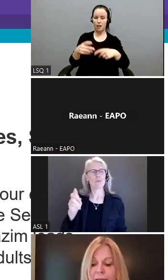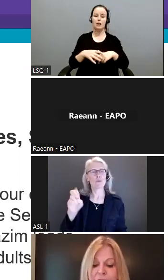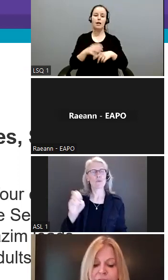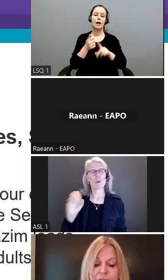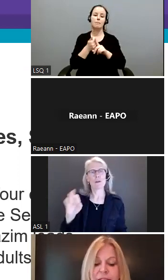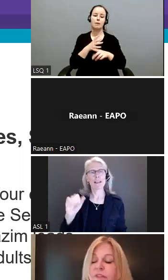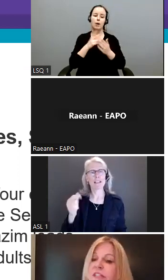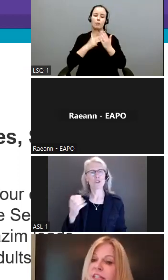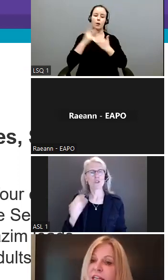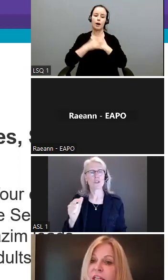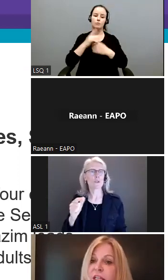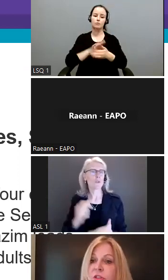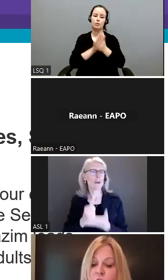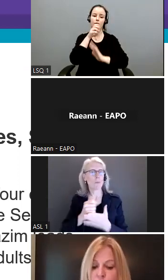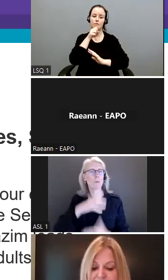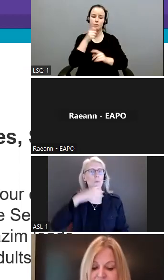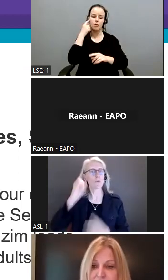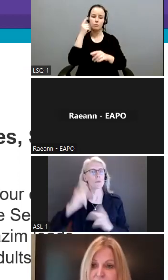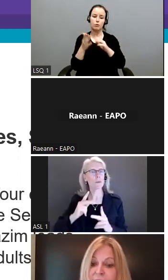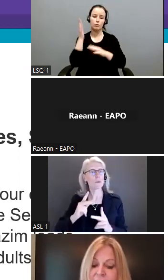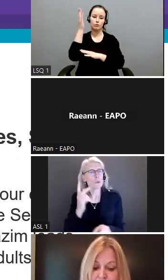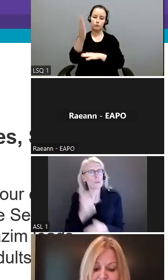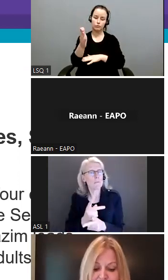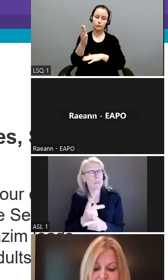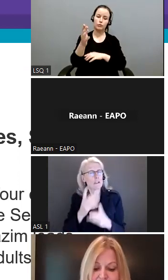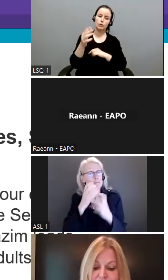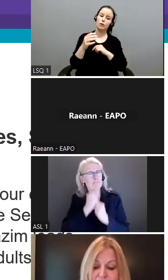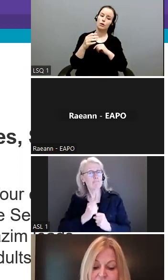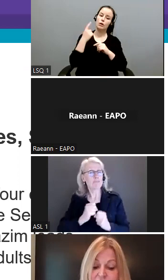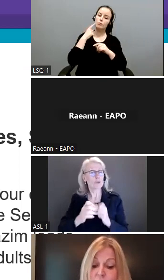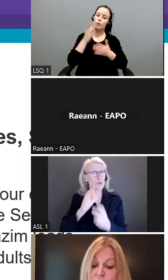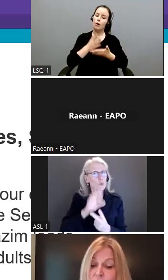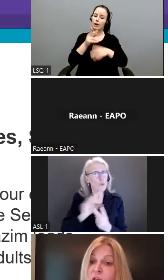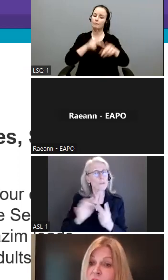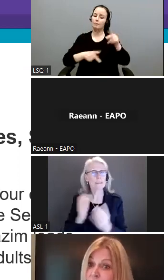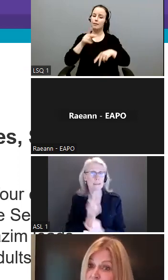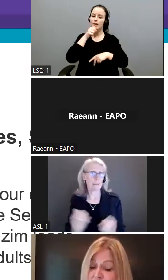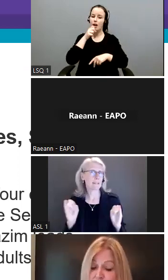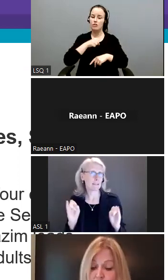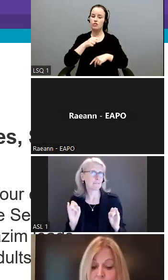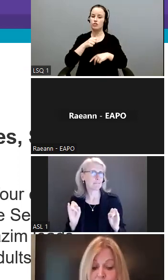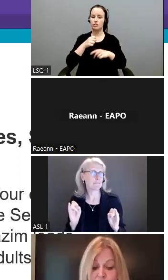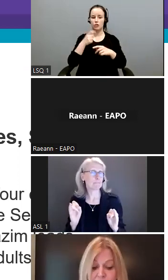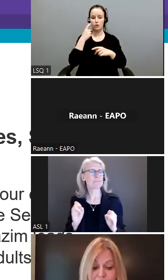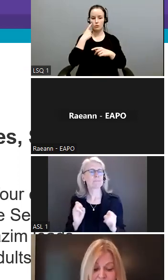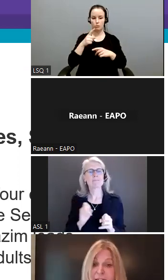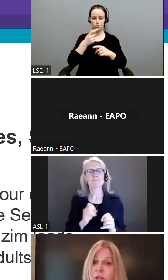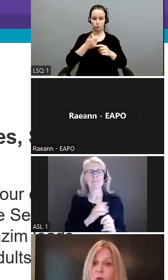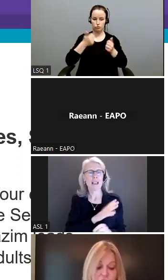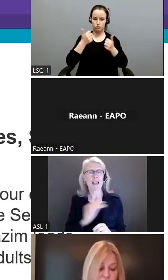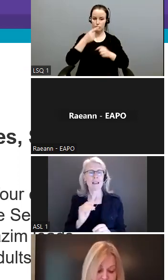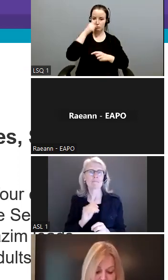older adults to live with dignity, choice, and independence. She is also a strong partner at the